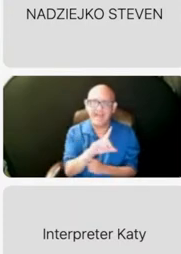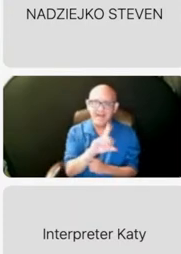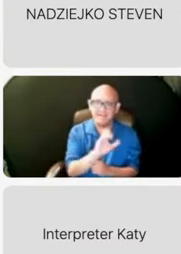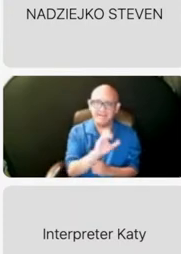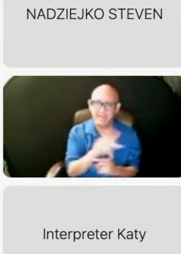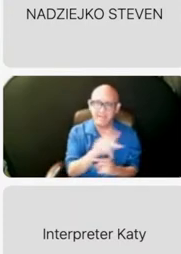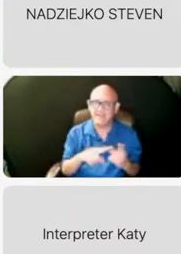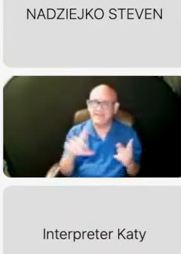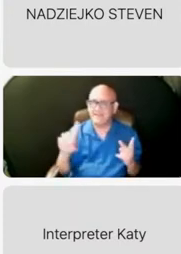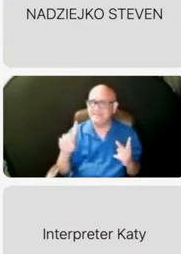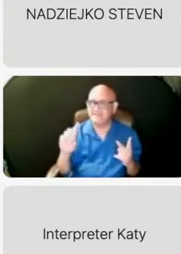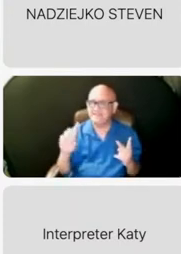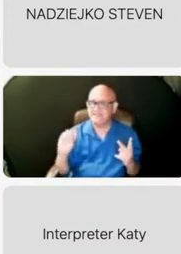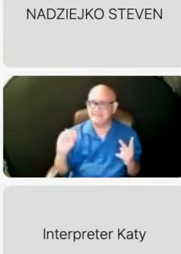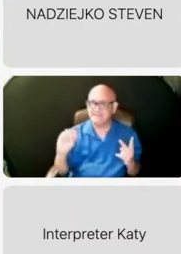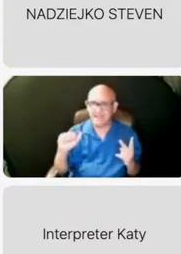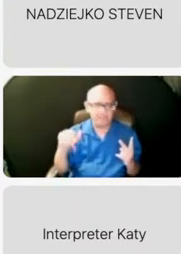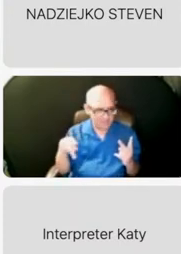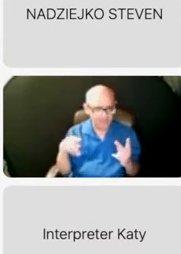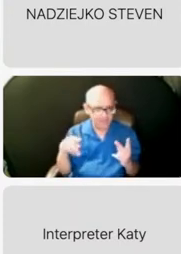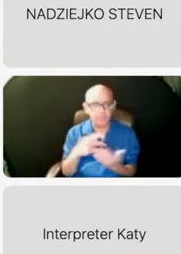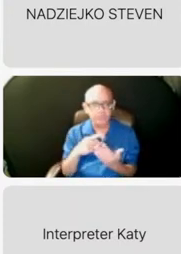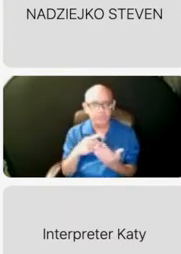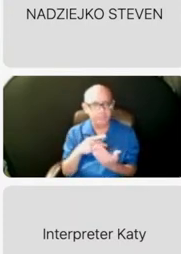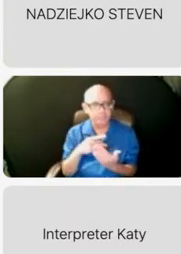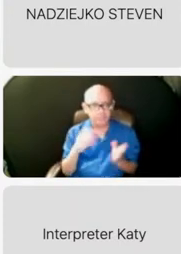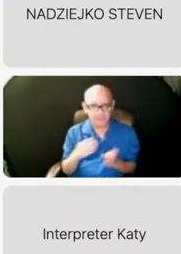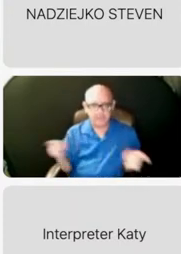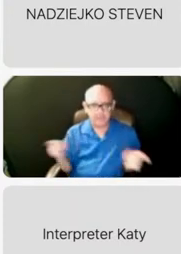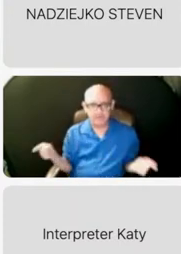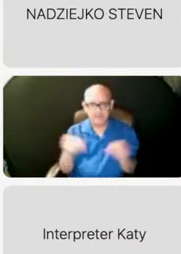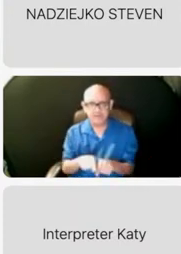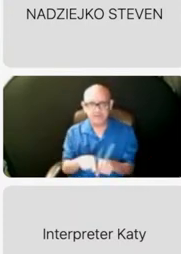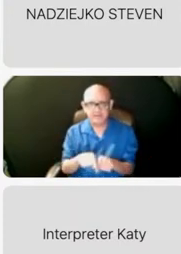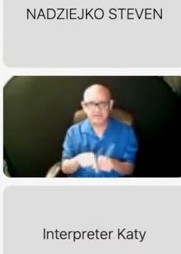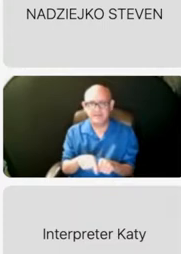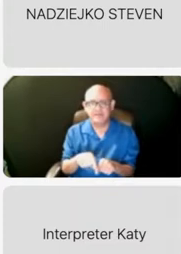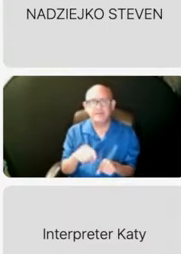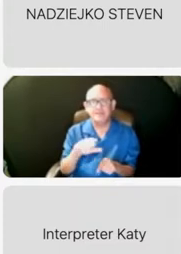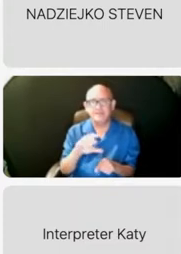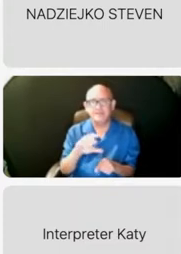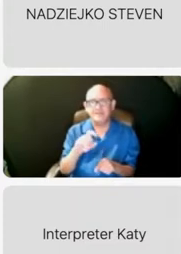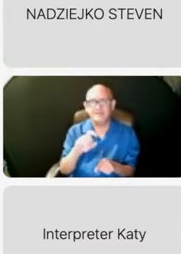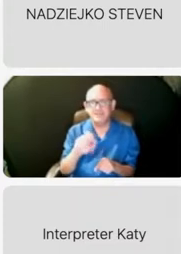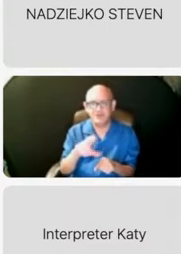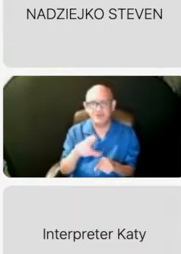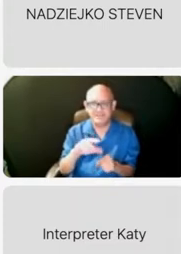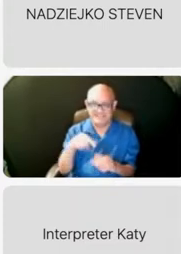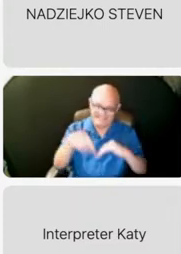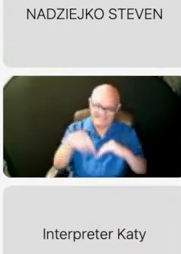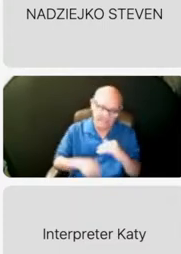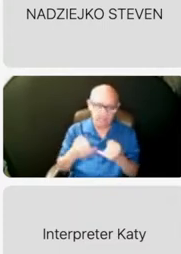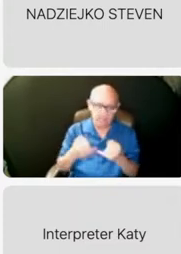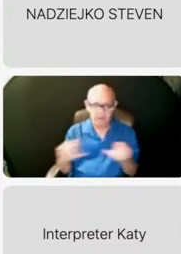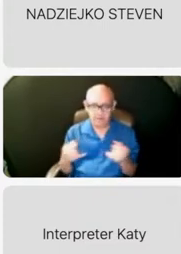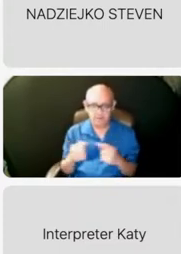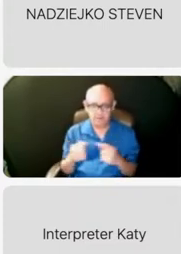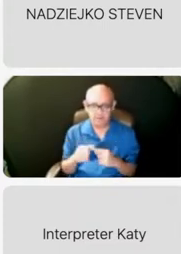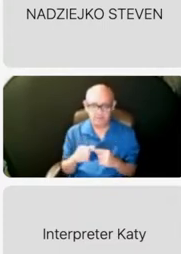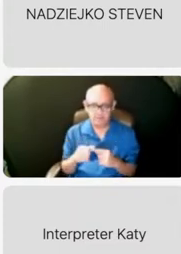is we're calling it the cgsd plan so we're going to start using that terminology so i'd like to